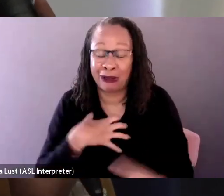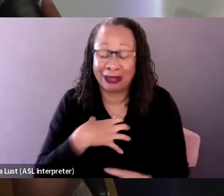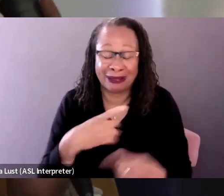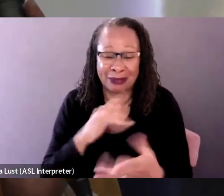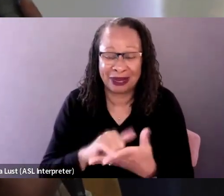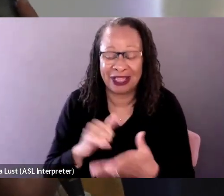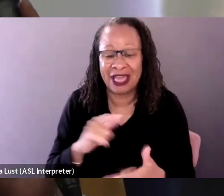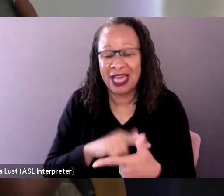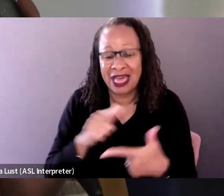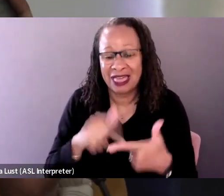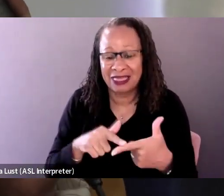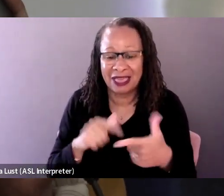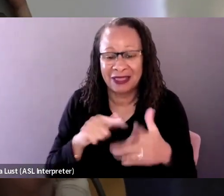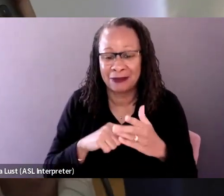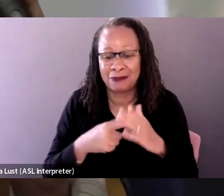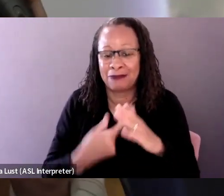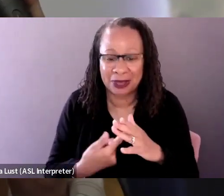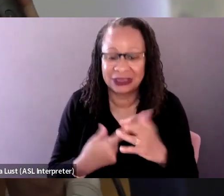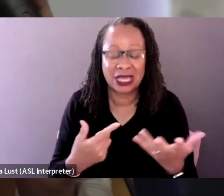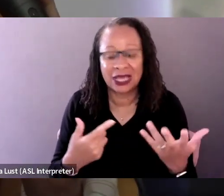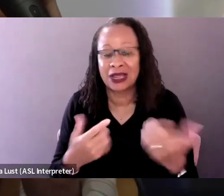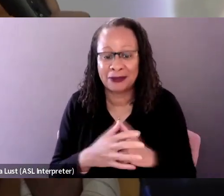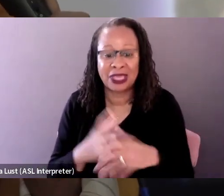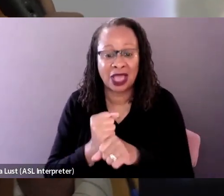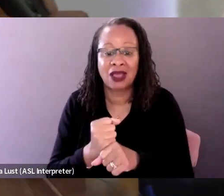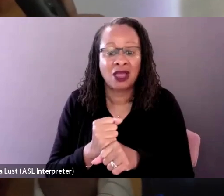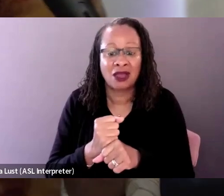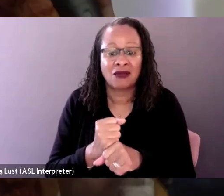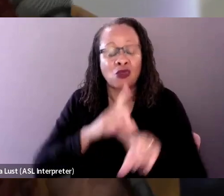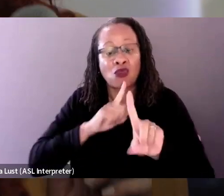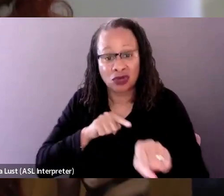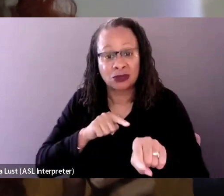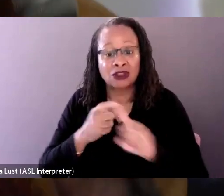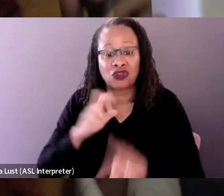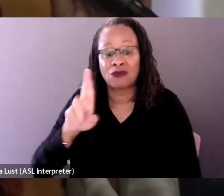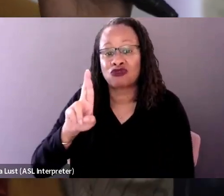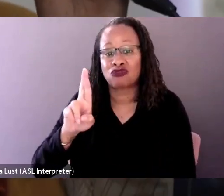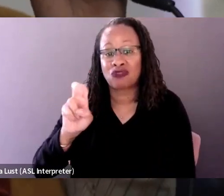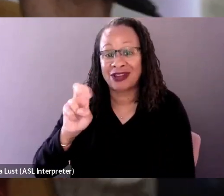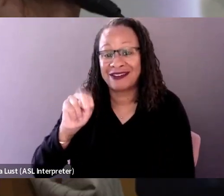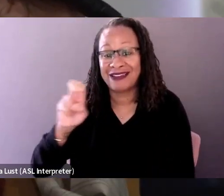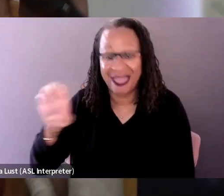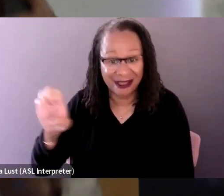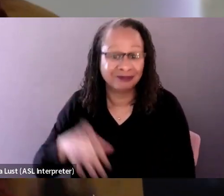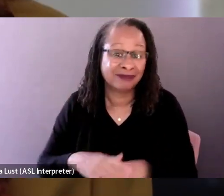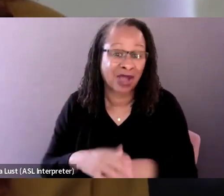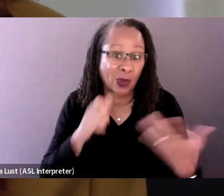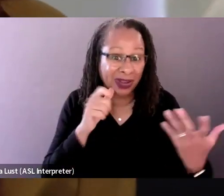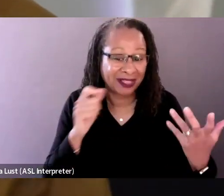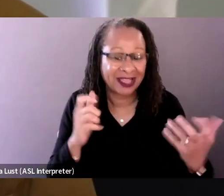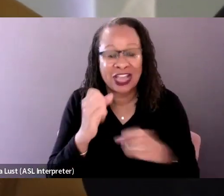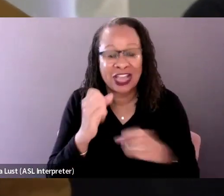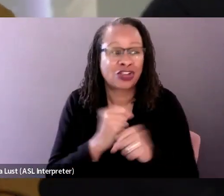also wait for a response from Renee. And we all saw how that went. But anyway, so yeah, 6 years later, here we are.